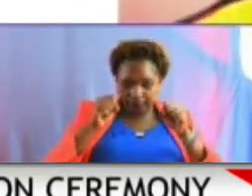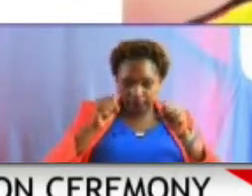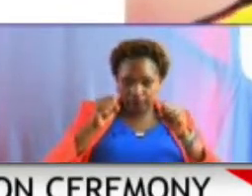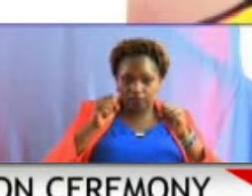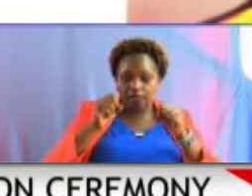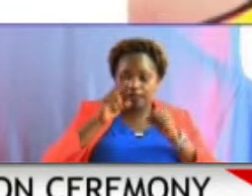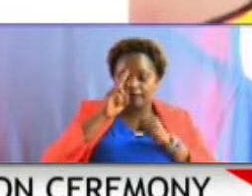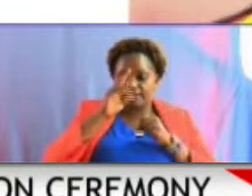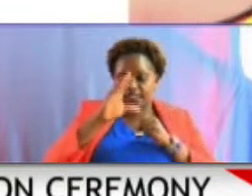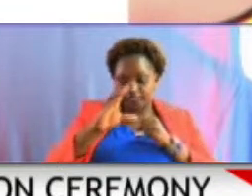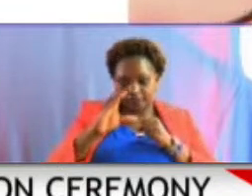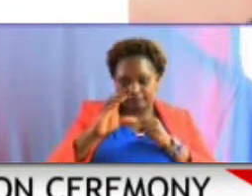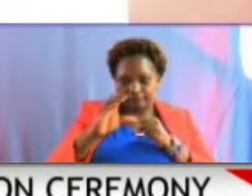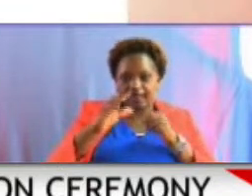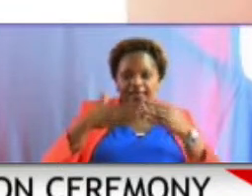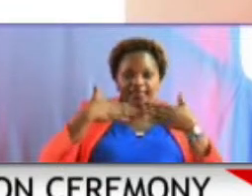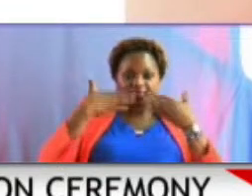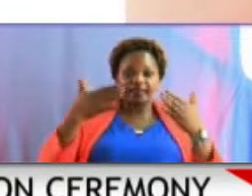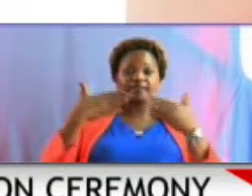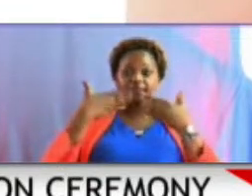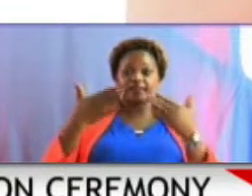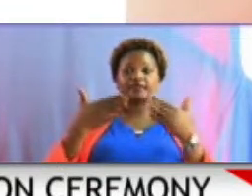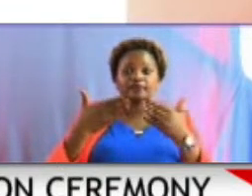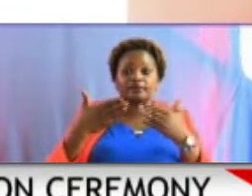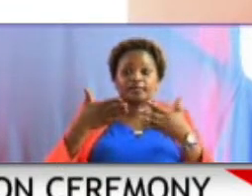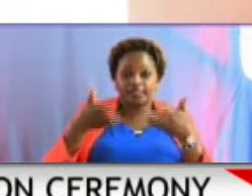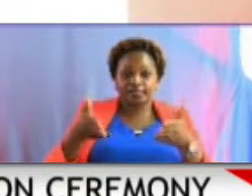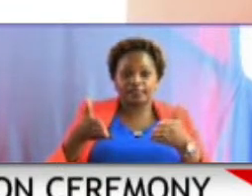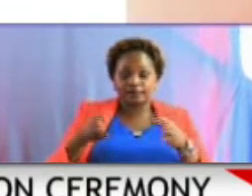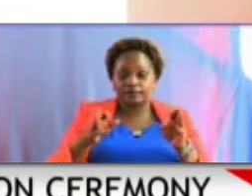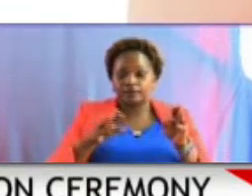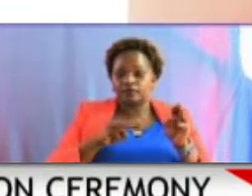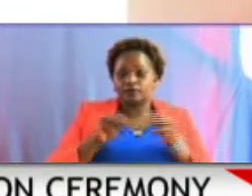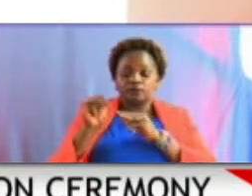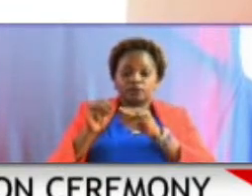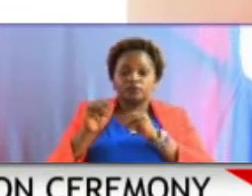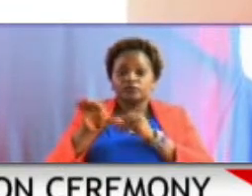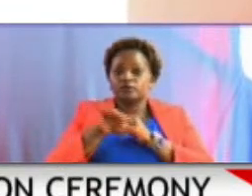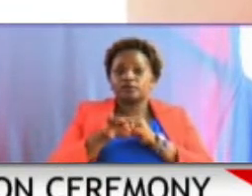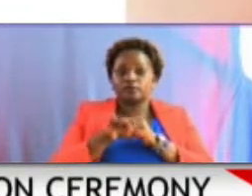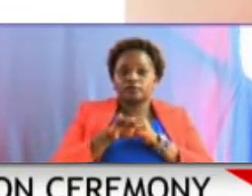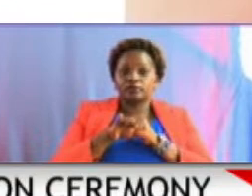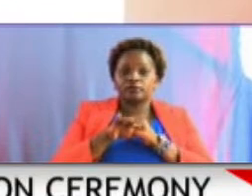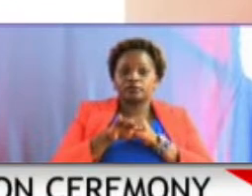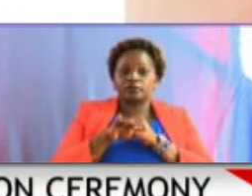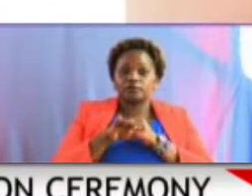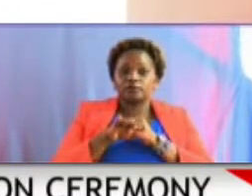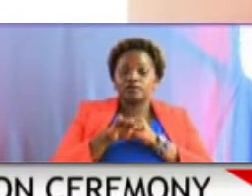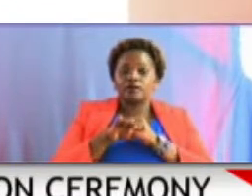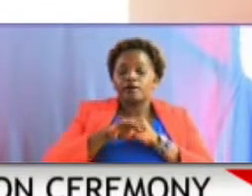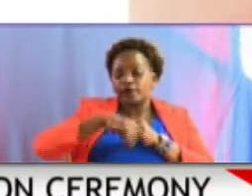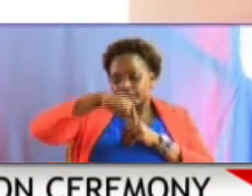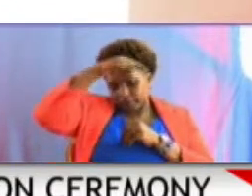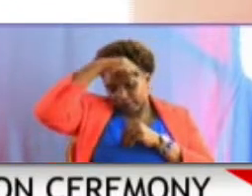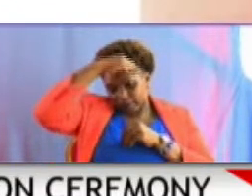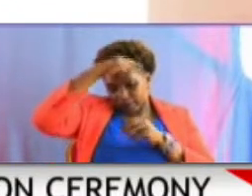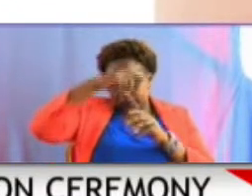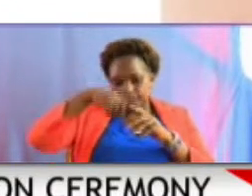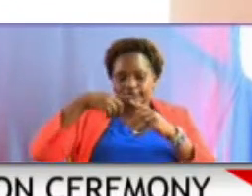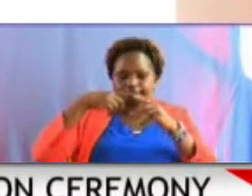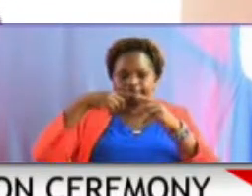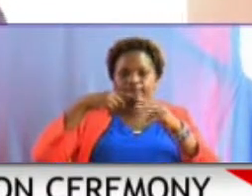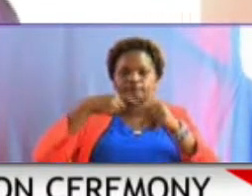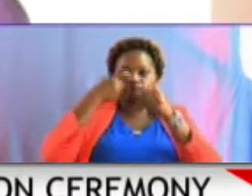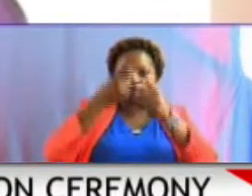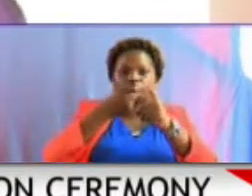the Vice Chancellor. Thank you. We now move to the session of the conferment of